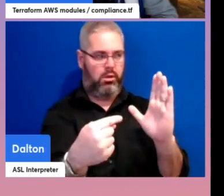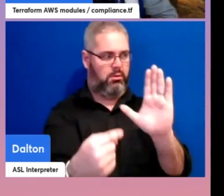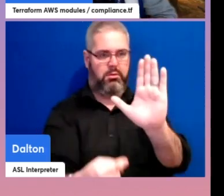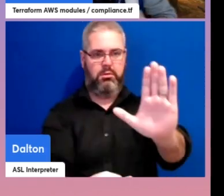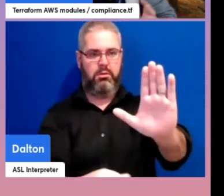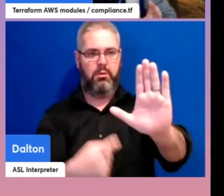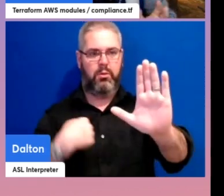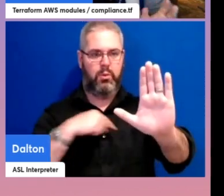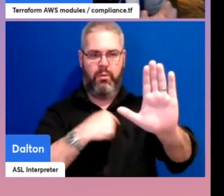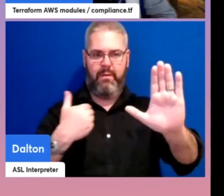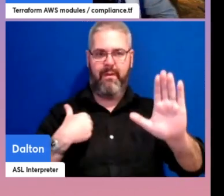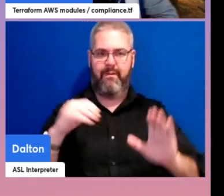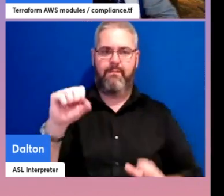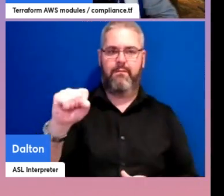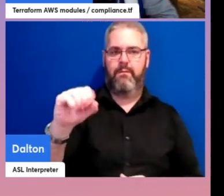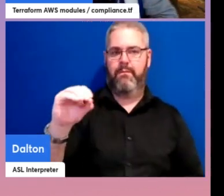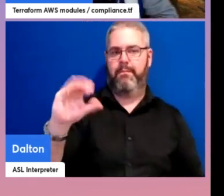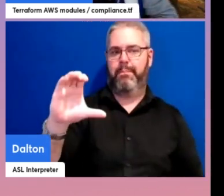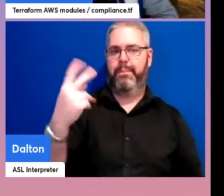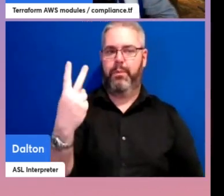we are SOC 2 type 2 compliant.